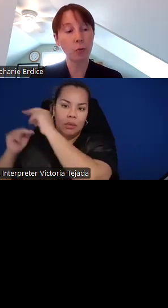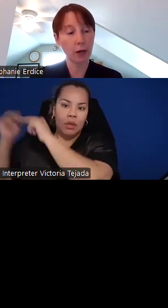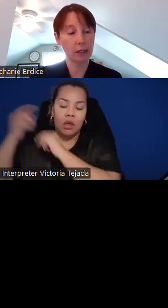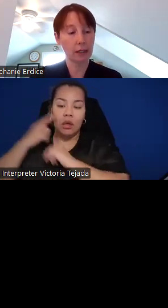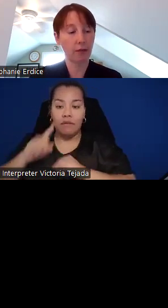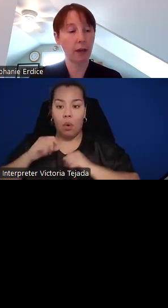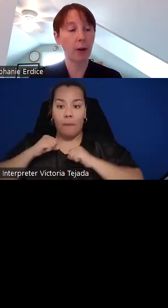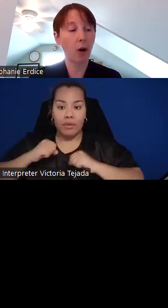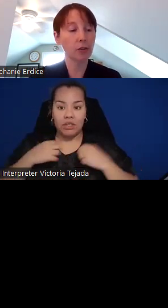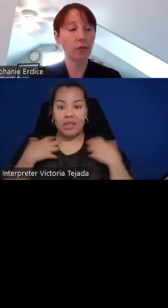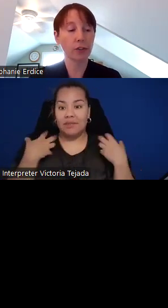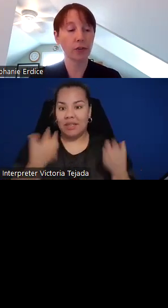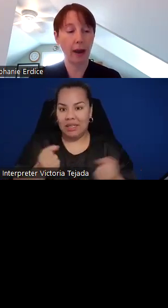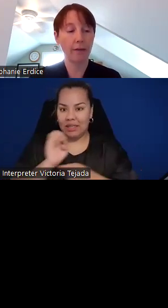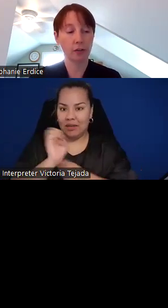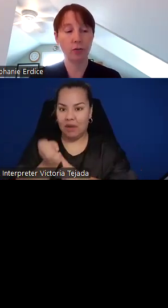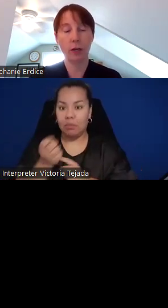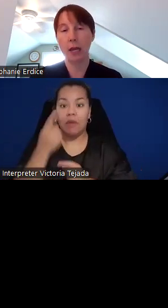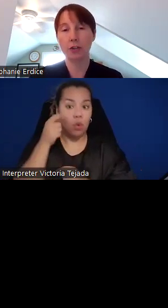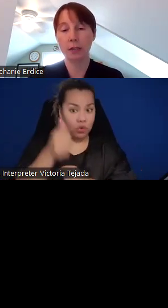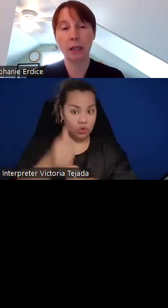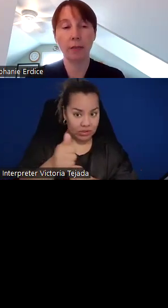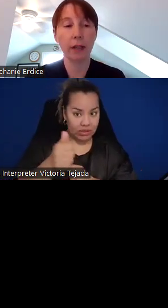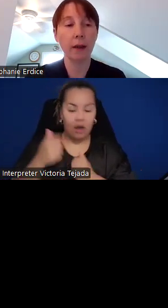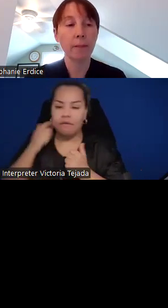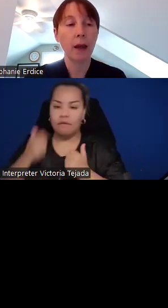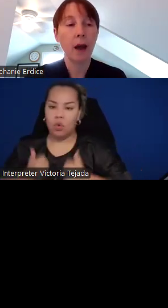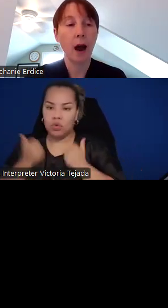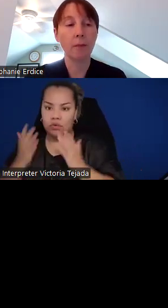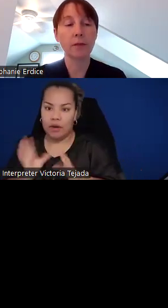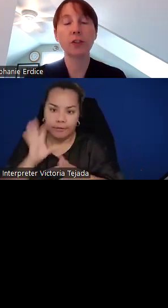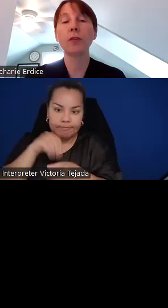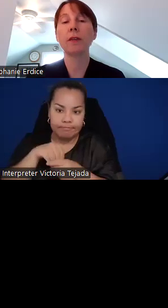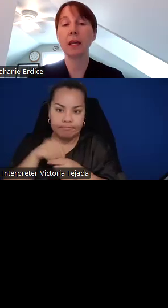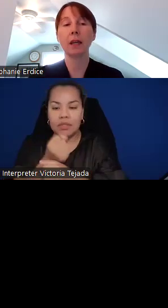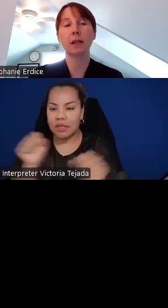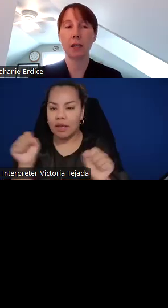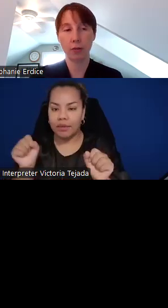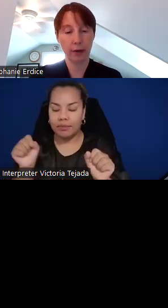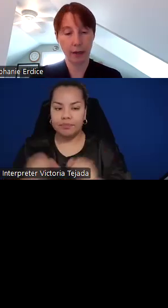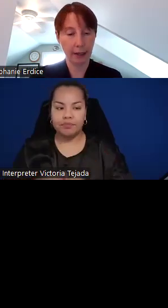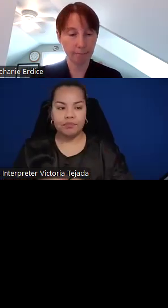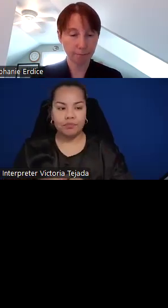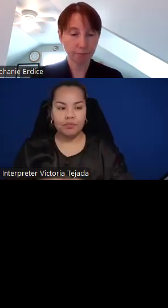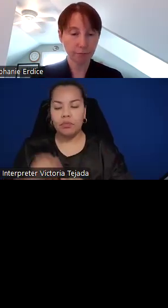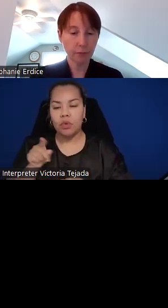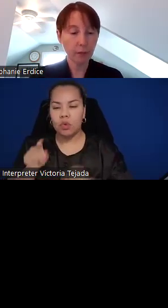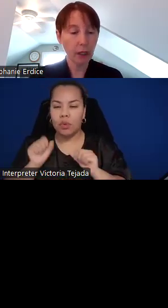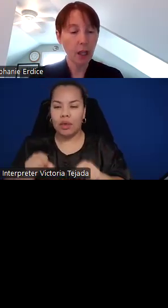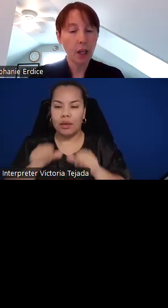for you to work in safely, but also for survivors to engage in safely, so that they can continue their